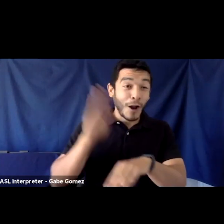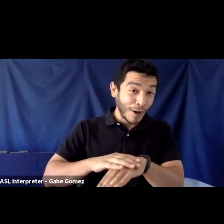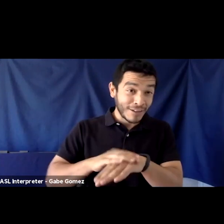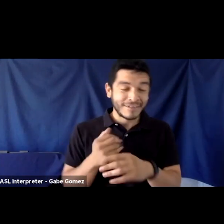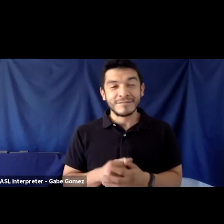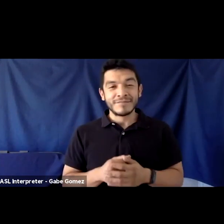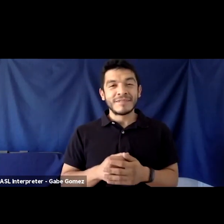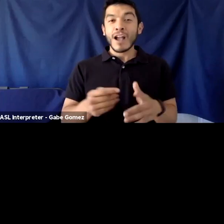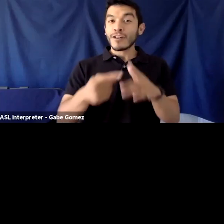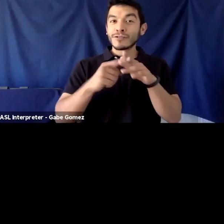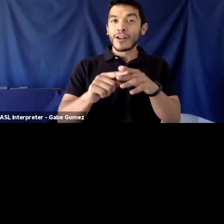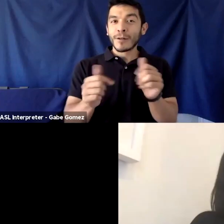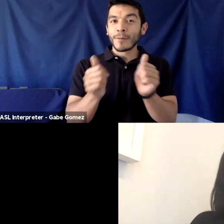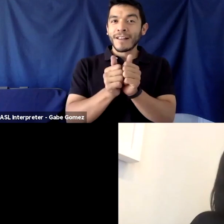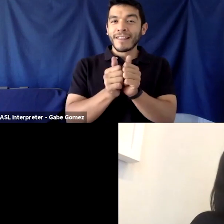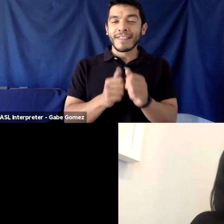and beginning with